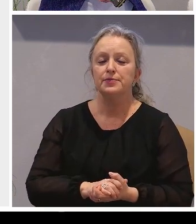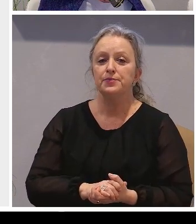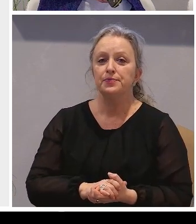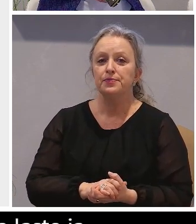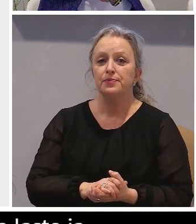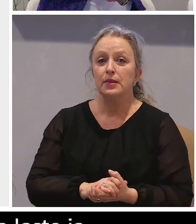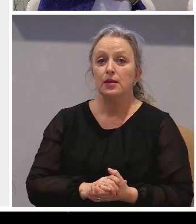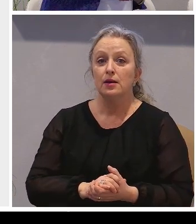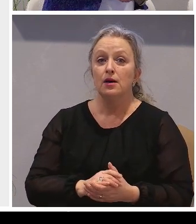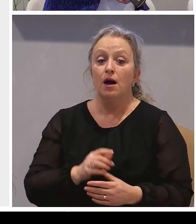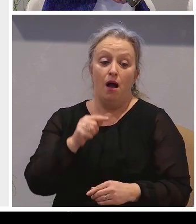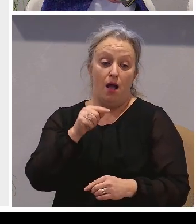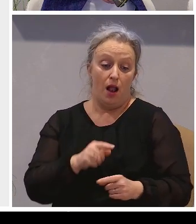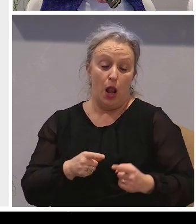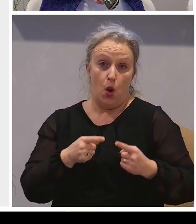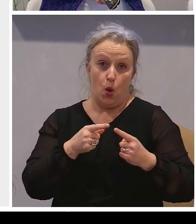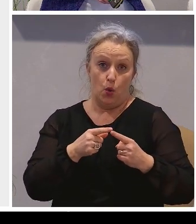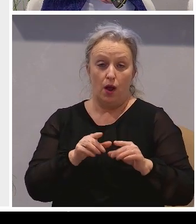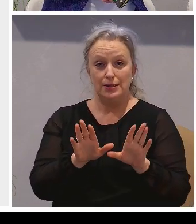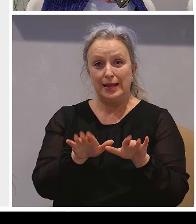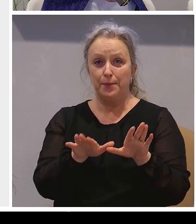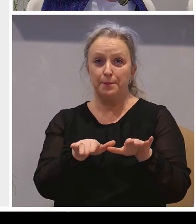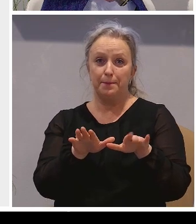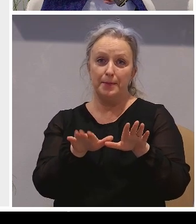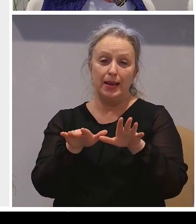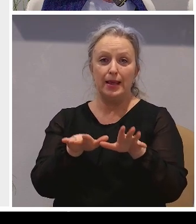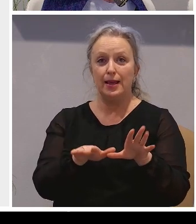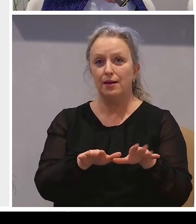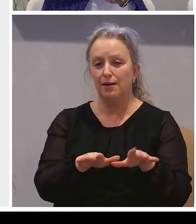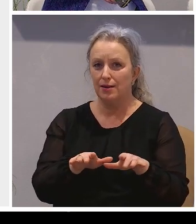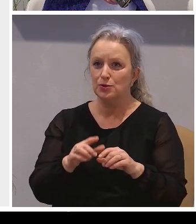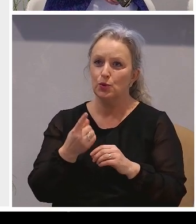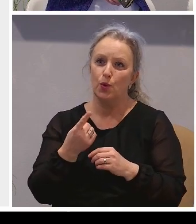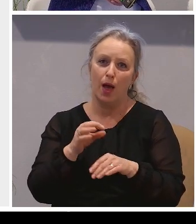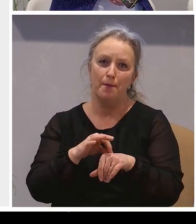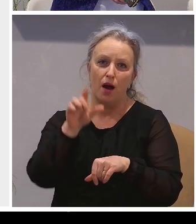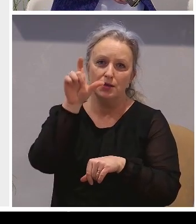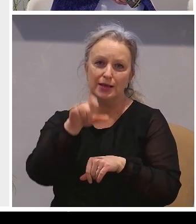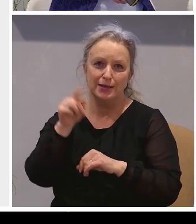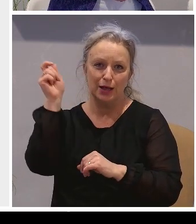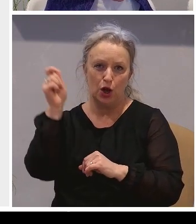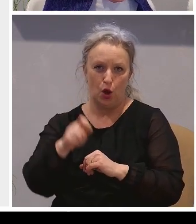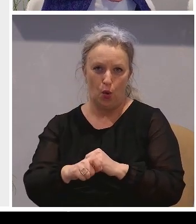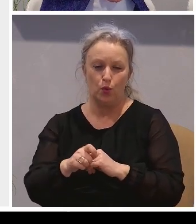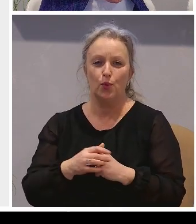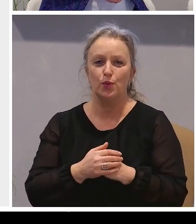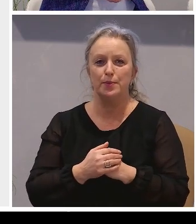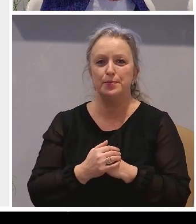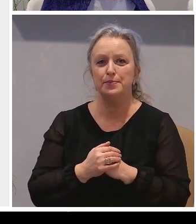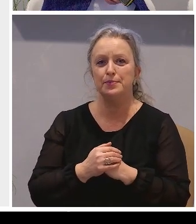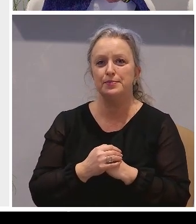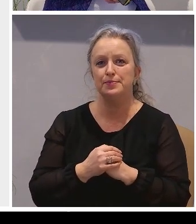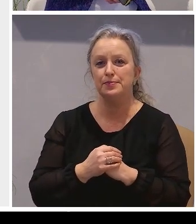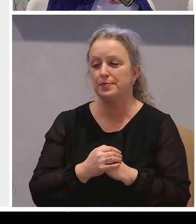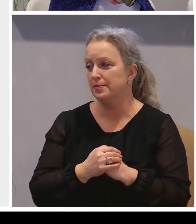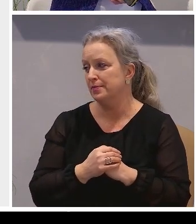noh, siin rights and interests allnurgas on of siis girls and liblikas, women with mis the on siis Turner ka meie syndrome. ühe Turneri Here you patsiendi can poolt see our loodud. symbol. This is the butterfly. Ja